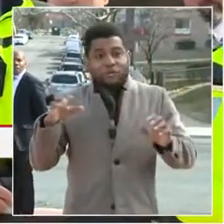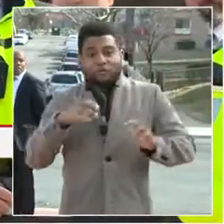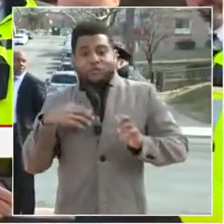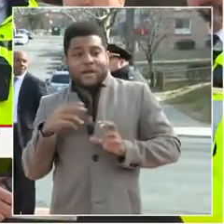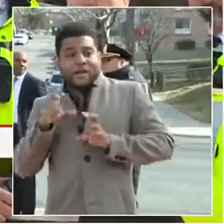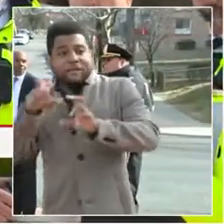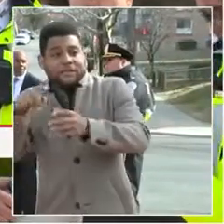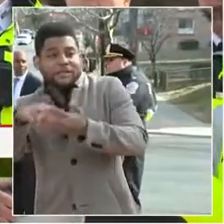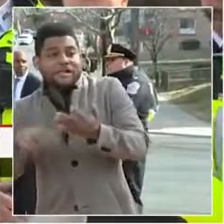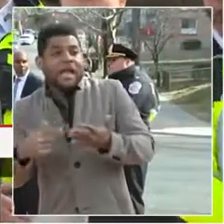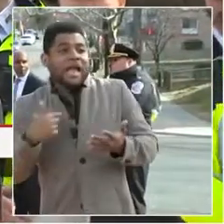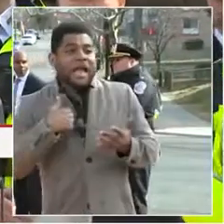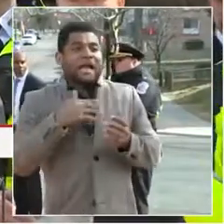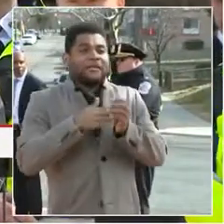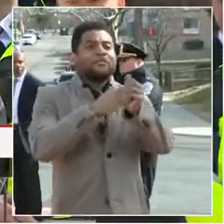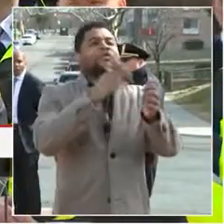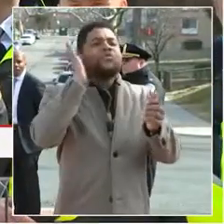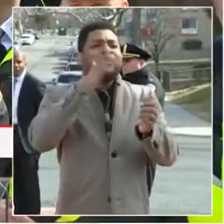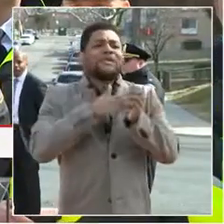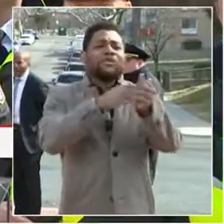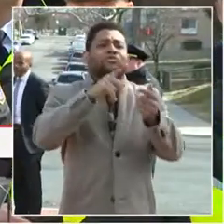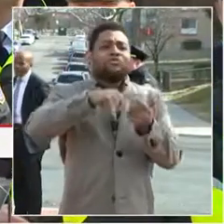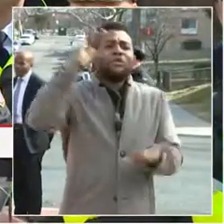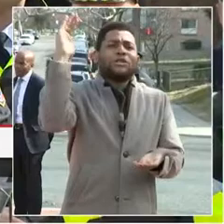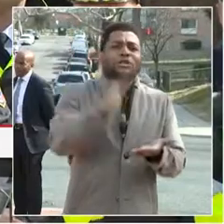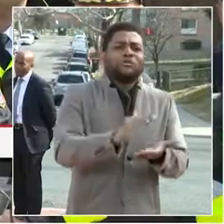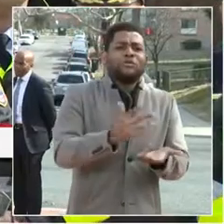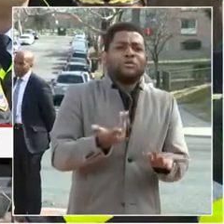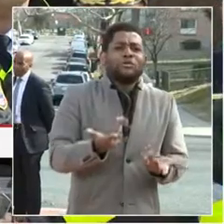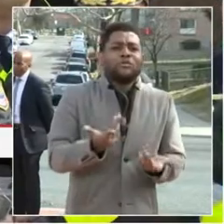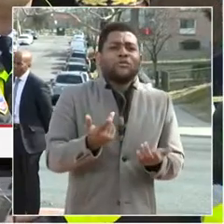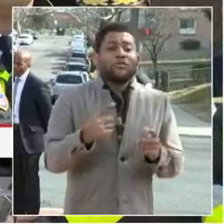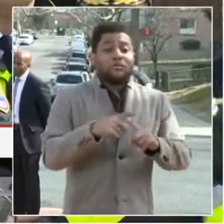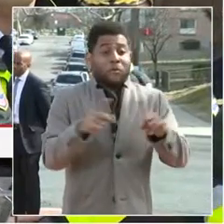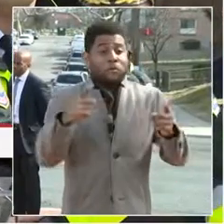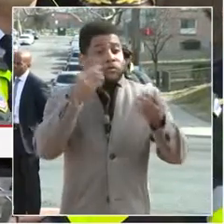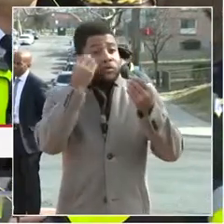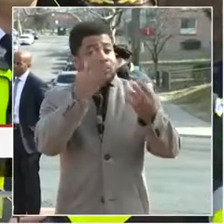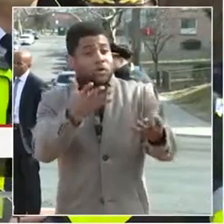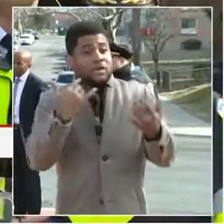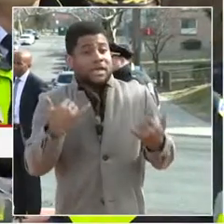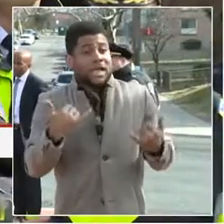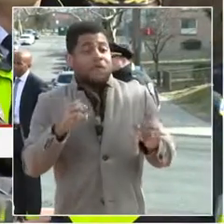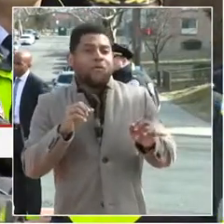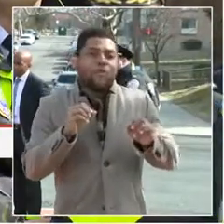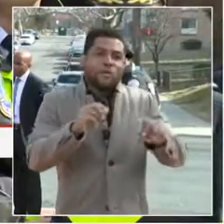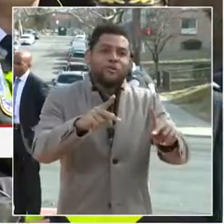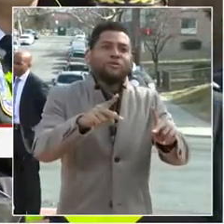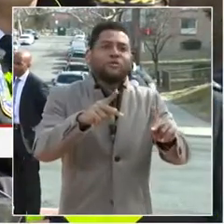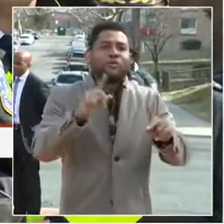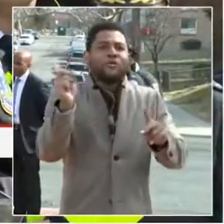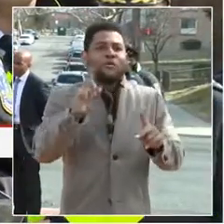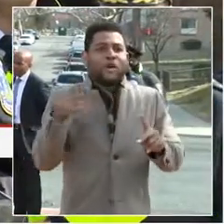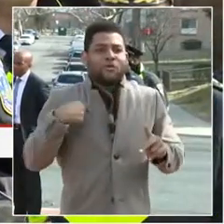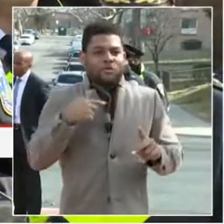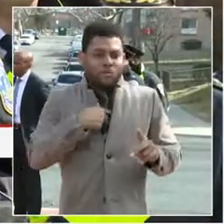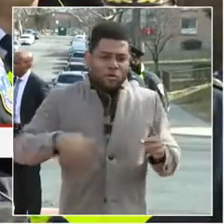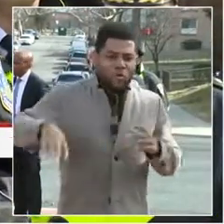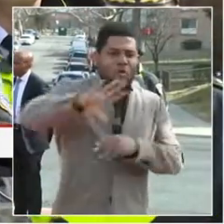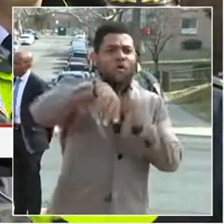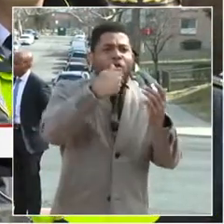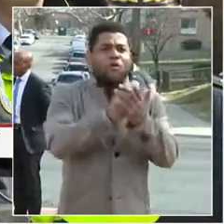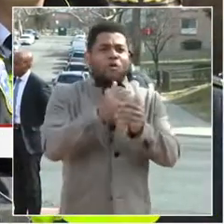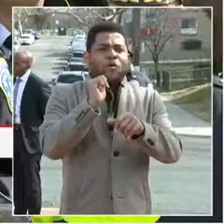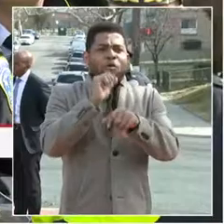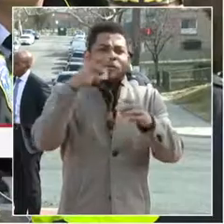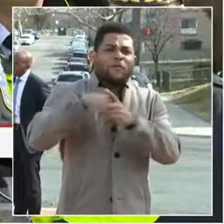that led to this reduction. Well, I'm giving us an opportunity to do that because all of us are part of this partnership.